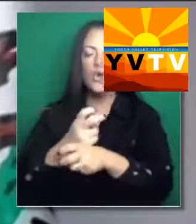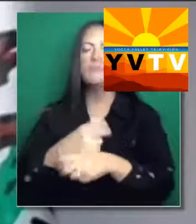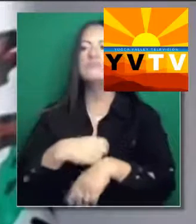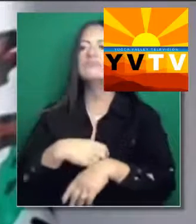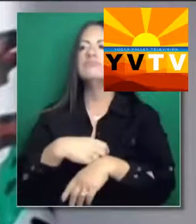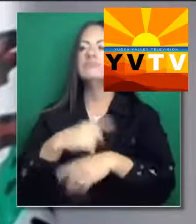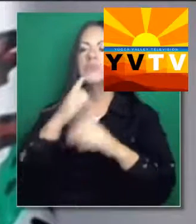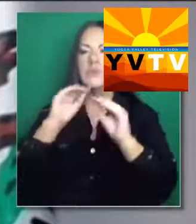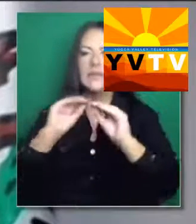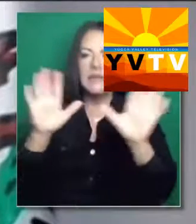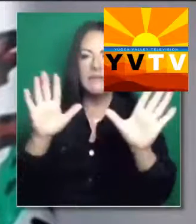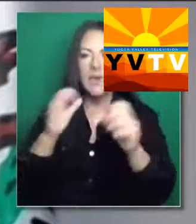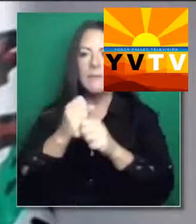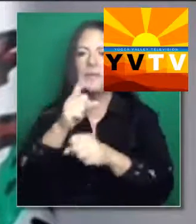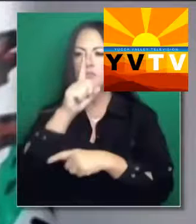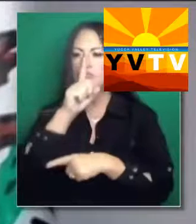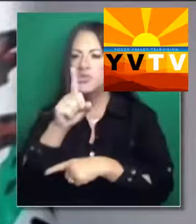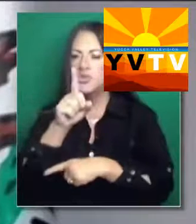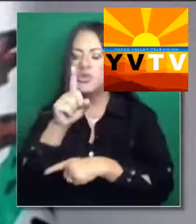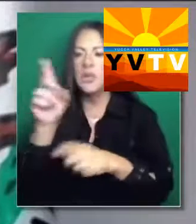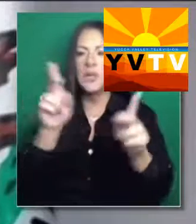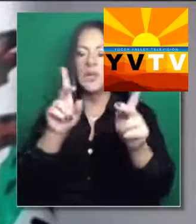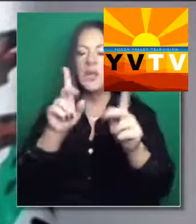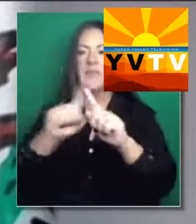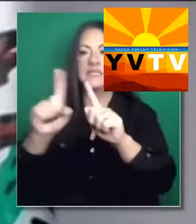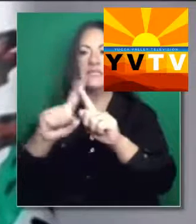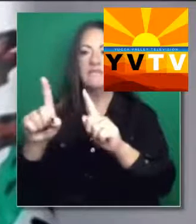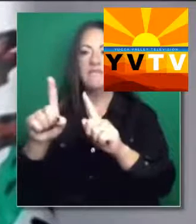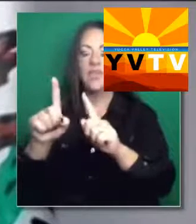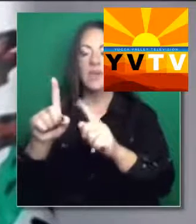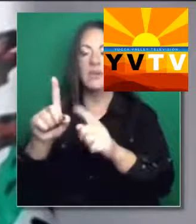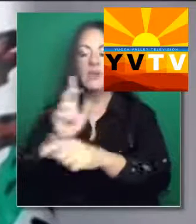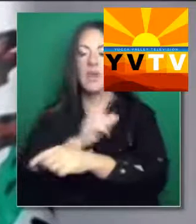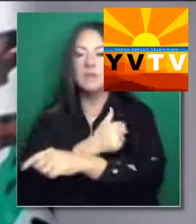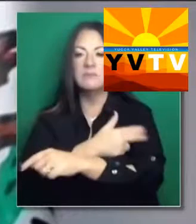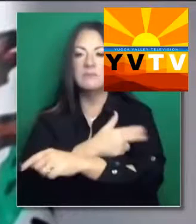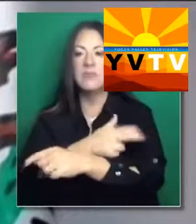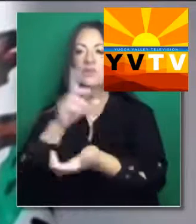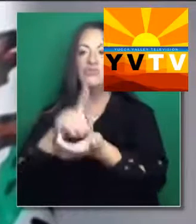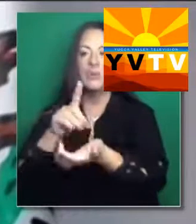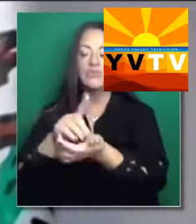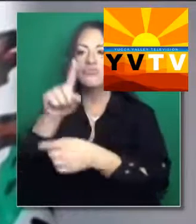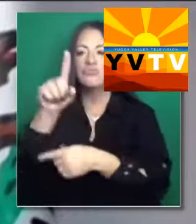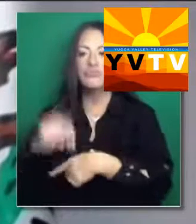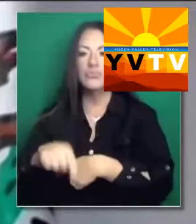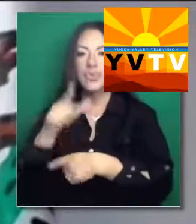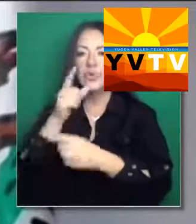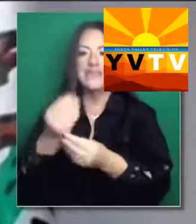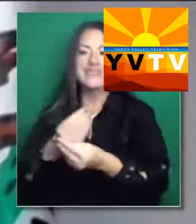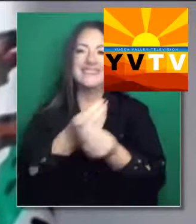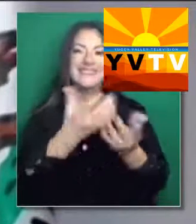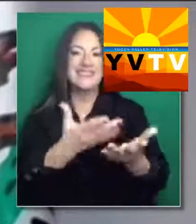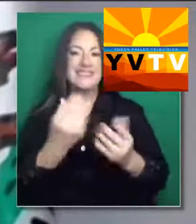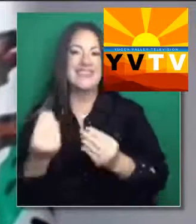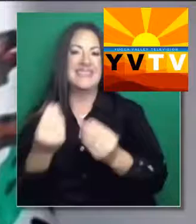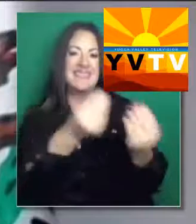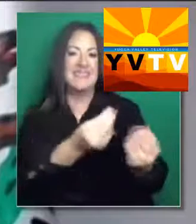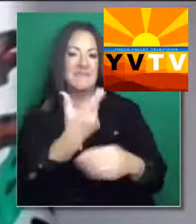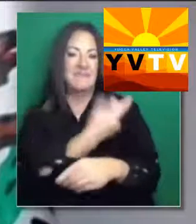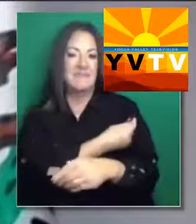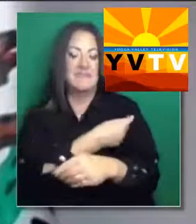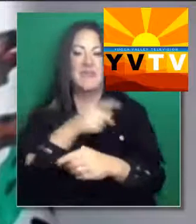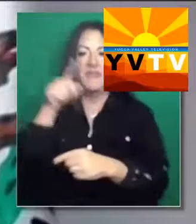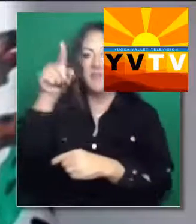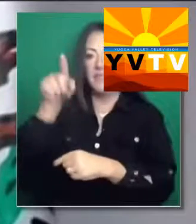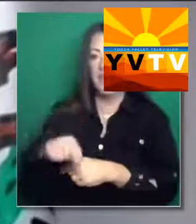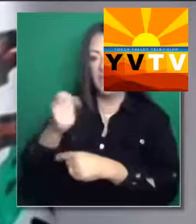make sure all of the vaccinators understand what to do with those remaining doses when they open up a set of